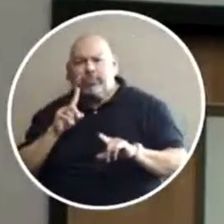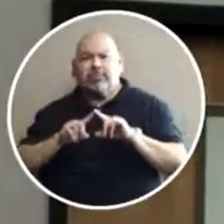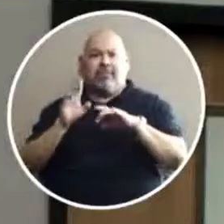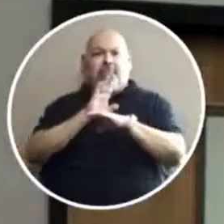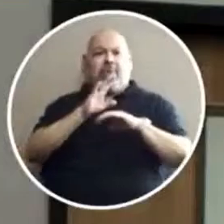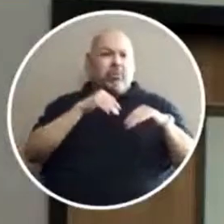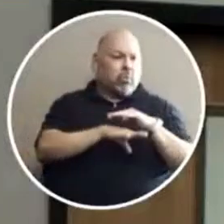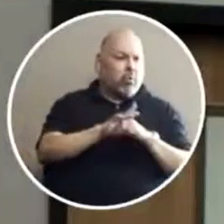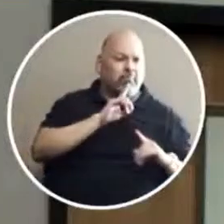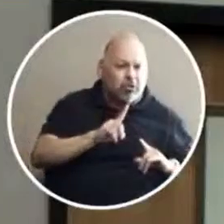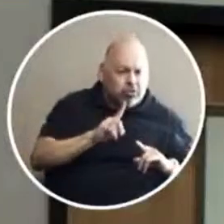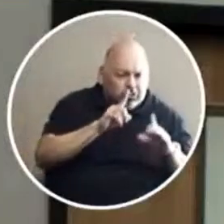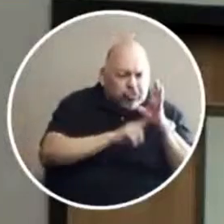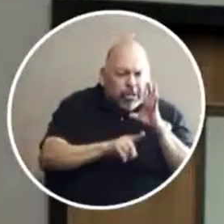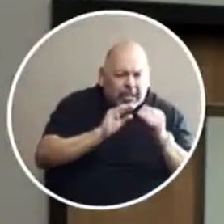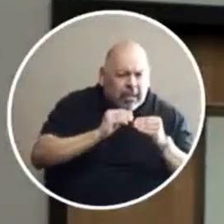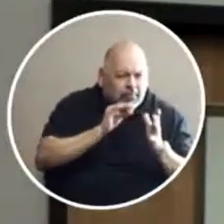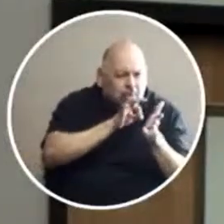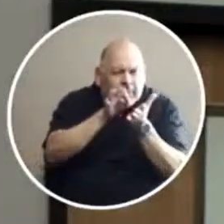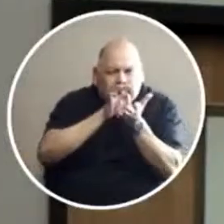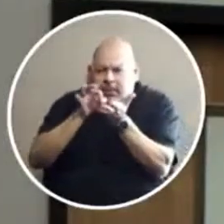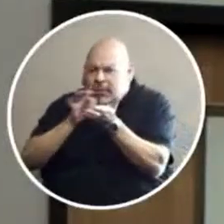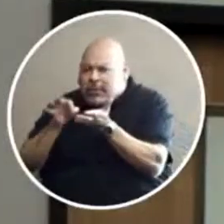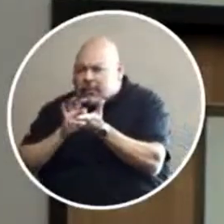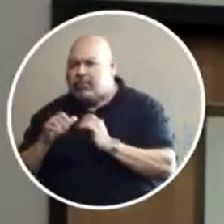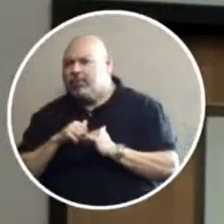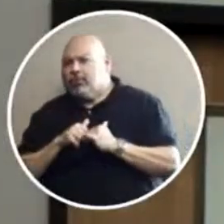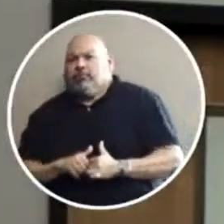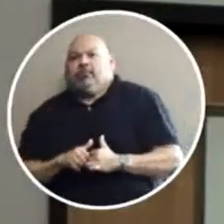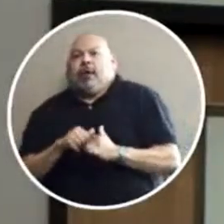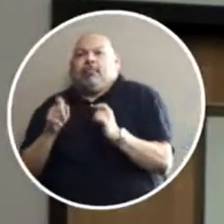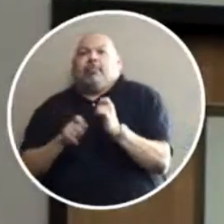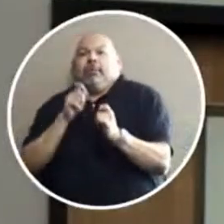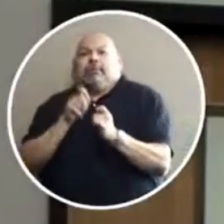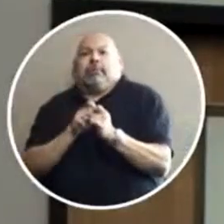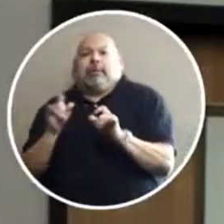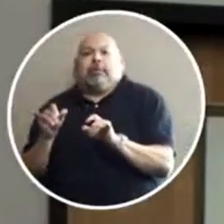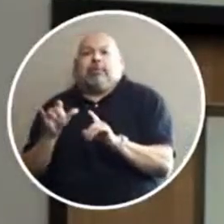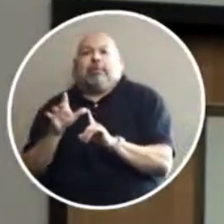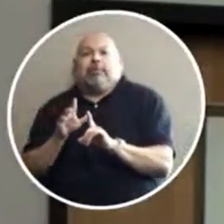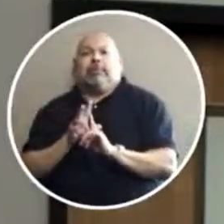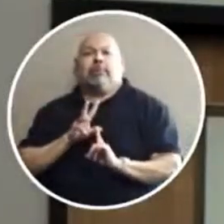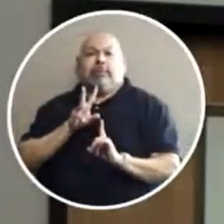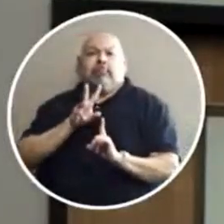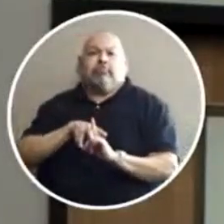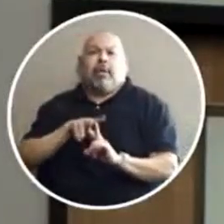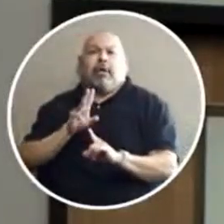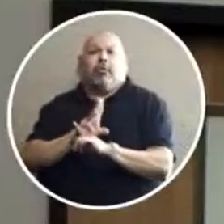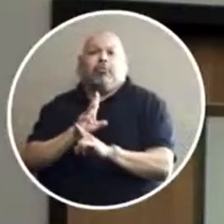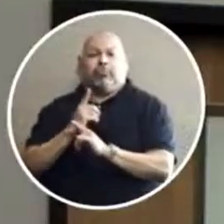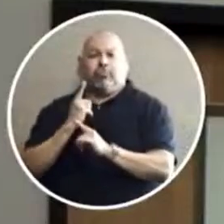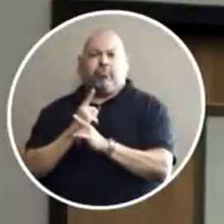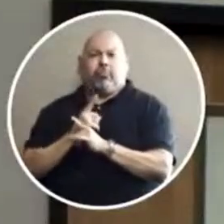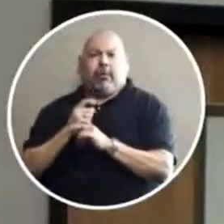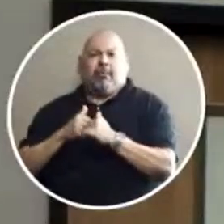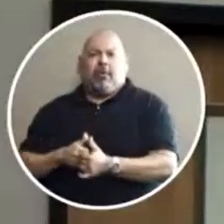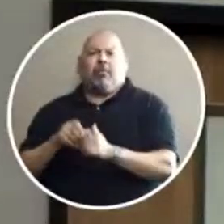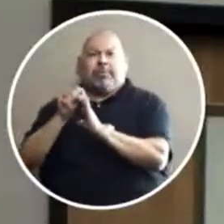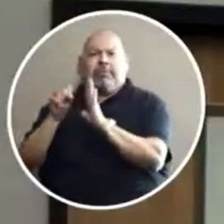businesses. We want to make sure that the orders are being taken care of and are being applied within each